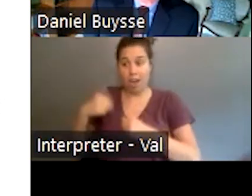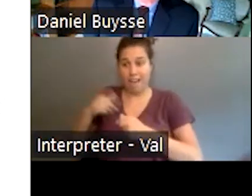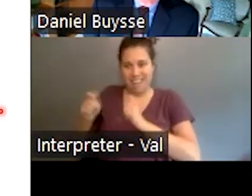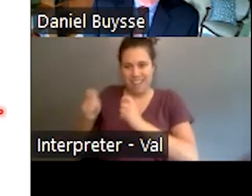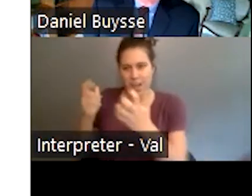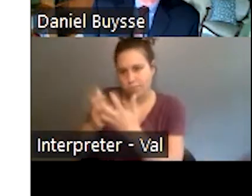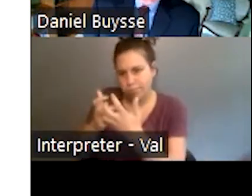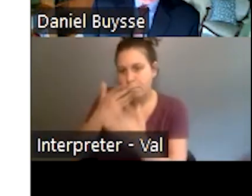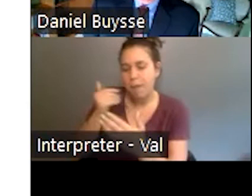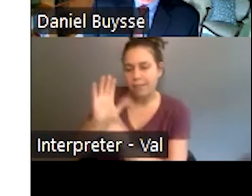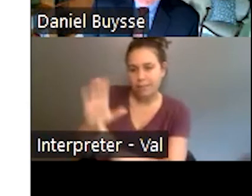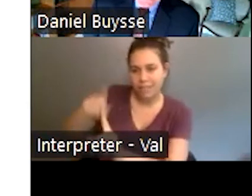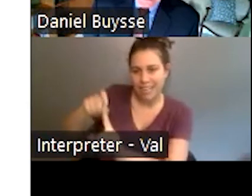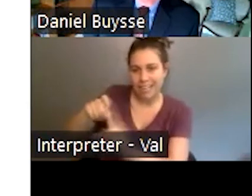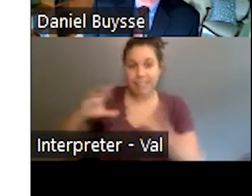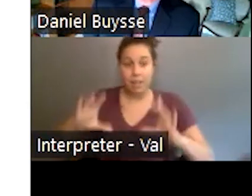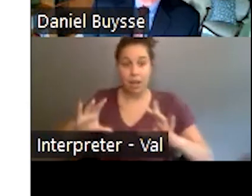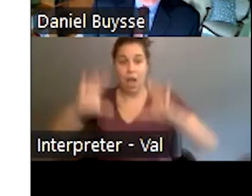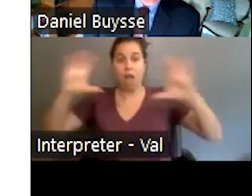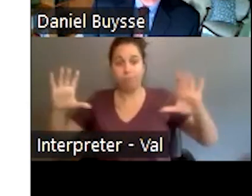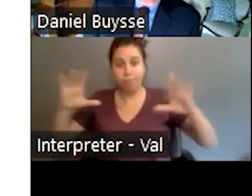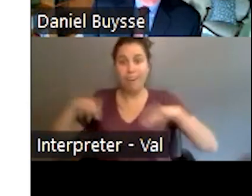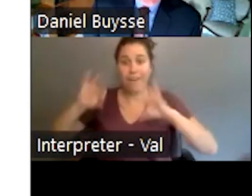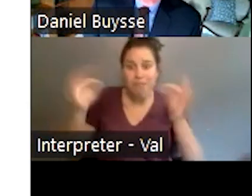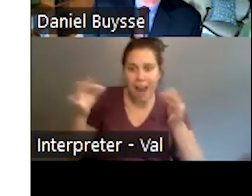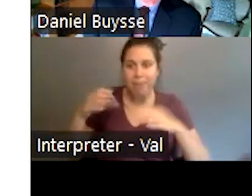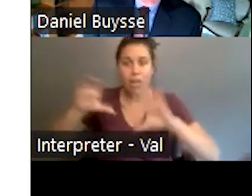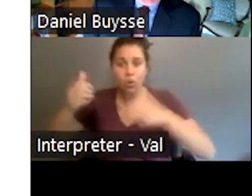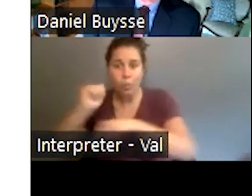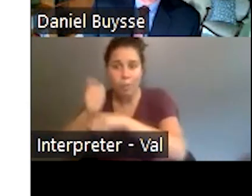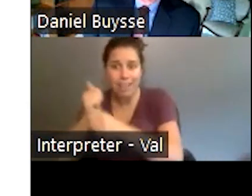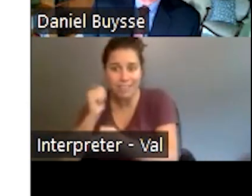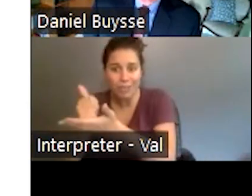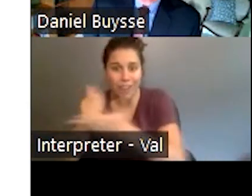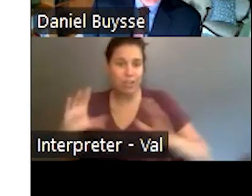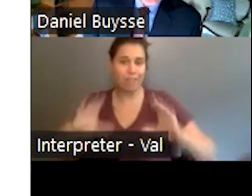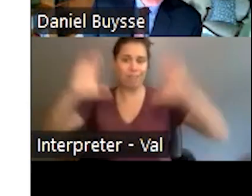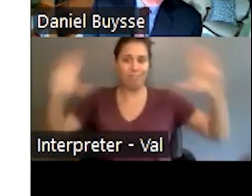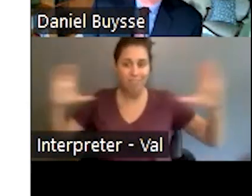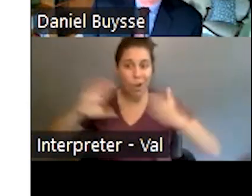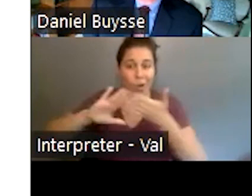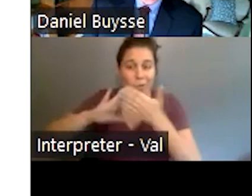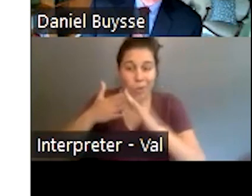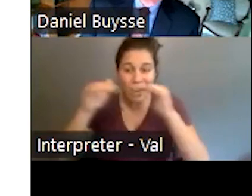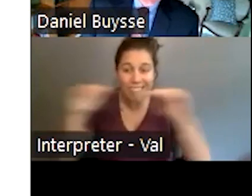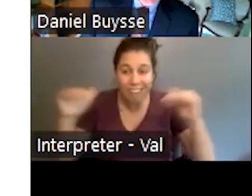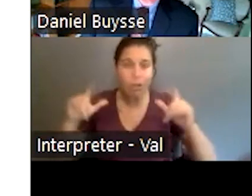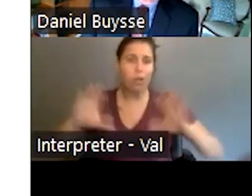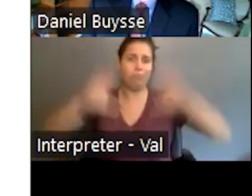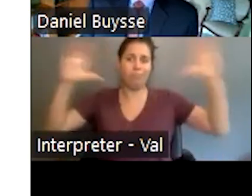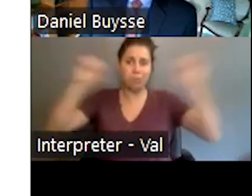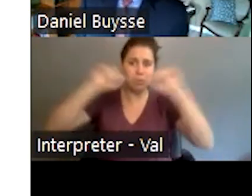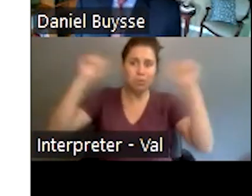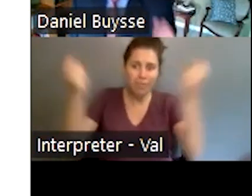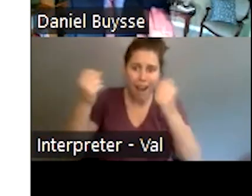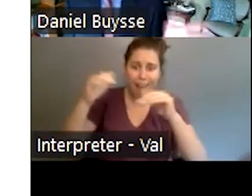serve their needs. We could think of family and group-based interventions, as well as community and even societal interventions. If